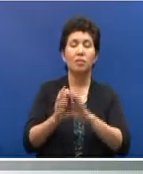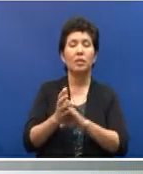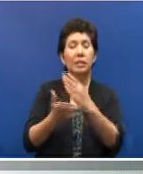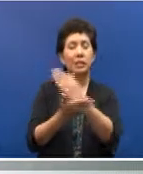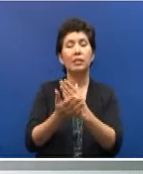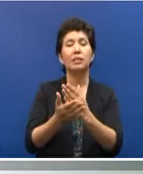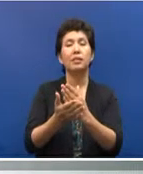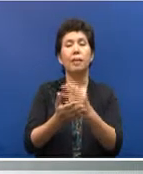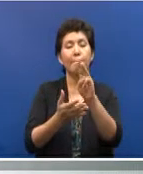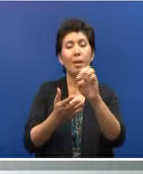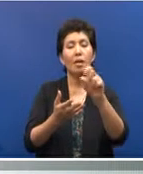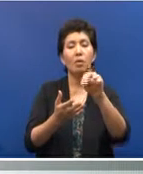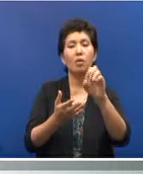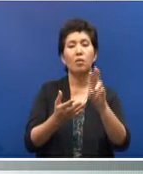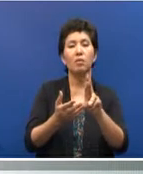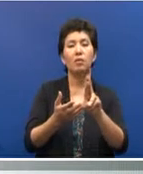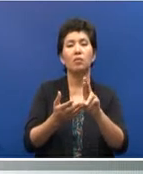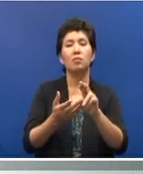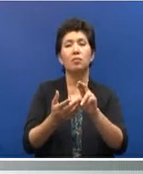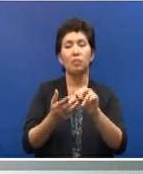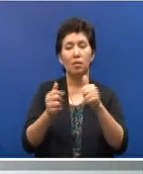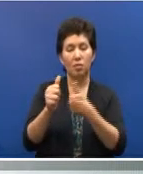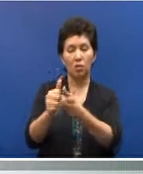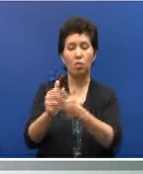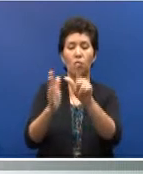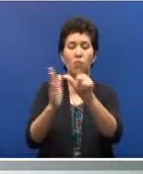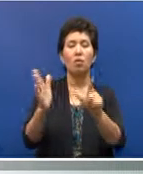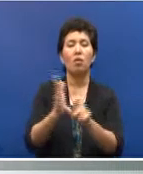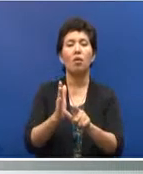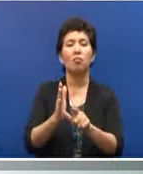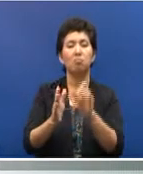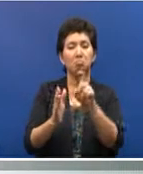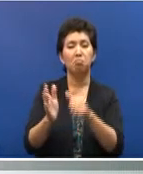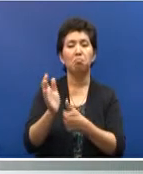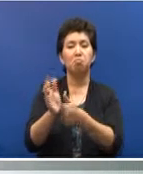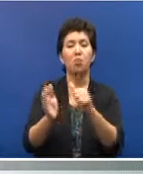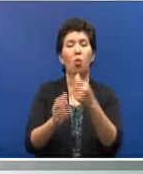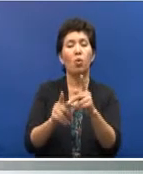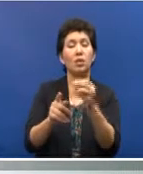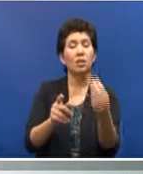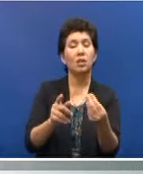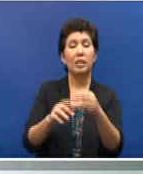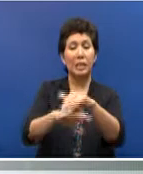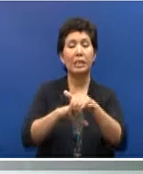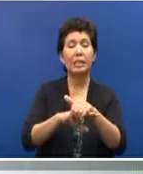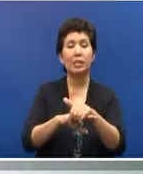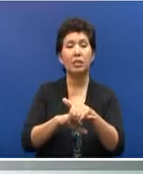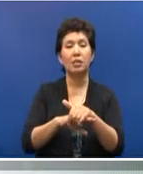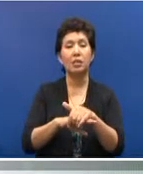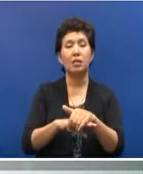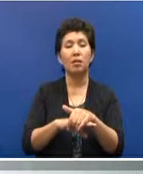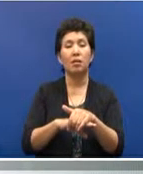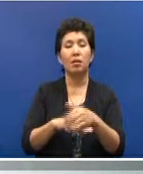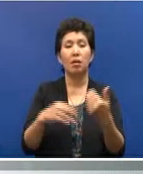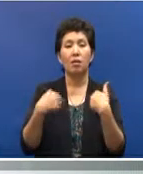countries, minorities groups are protected by law. Okay, for example, in England, okay, there is